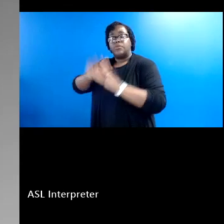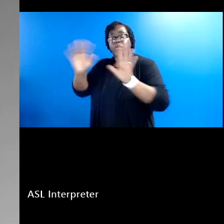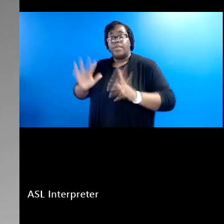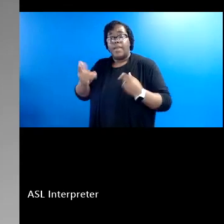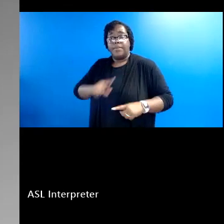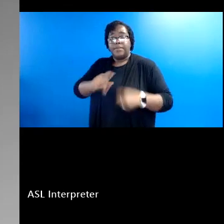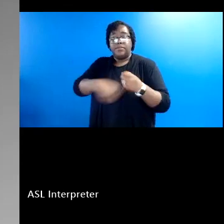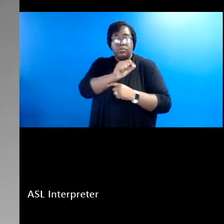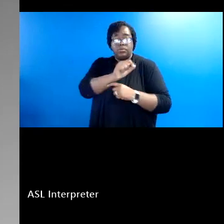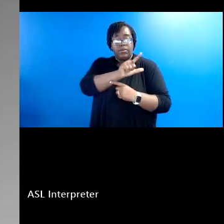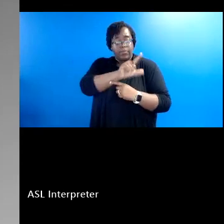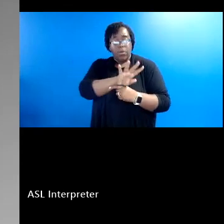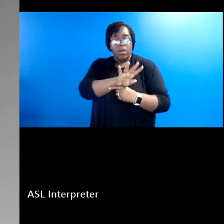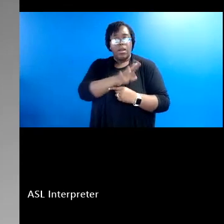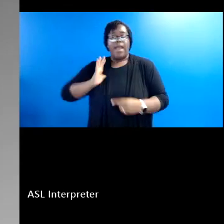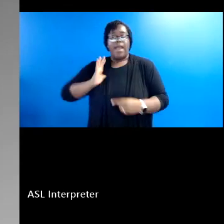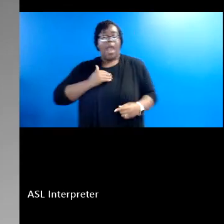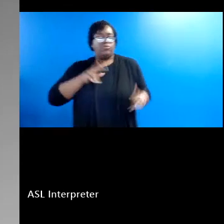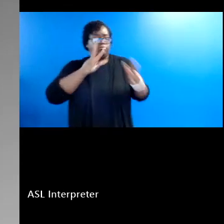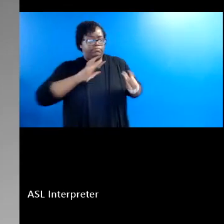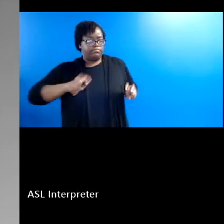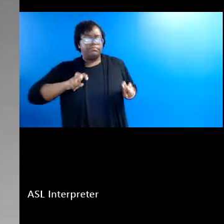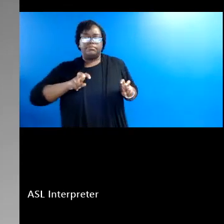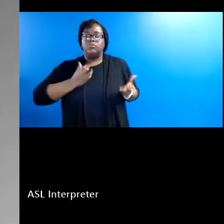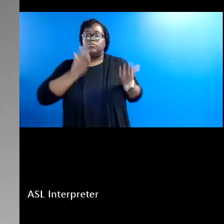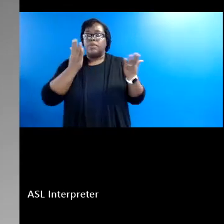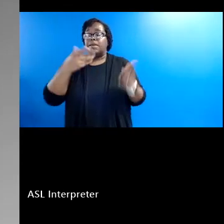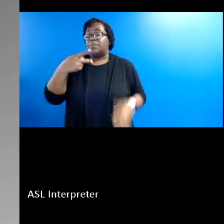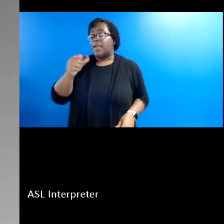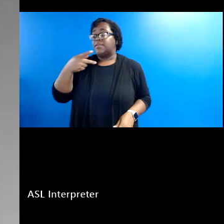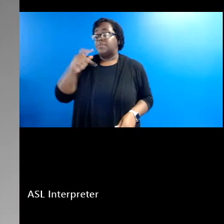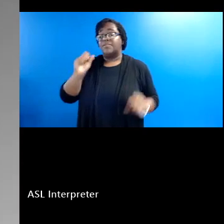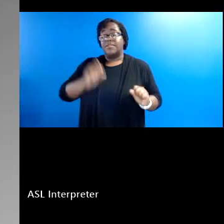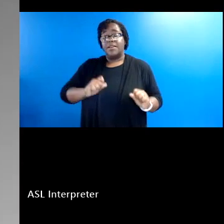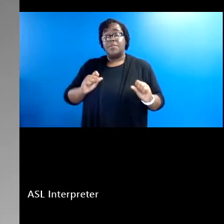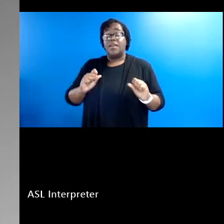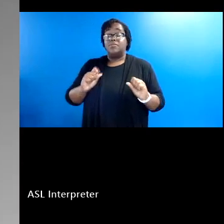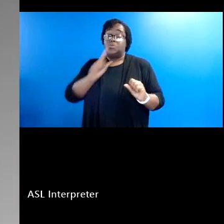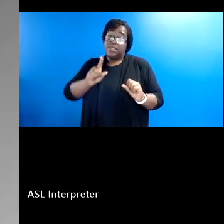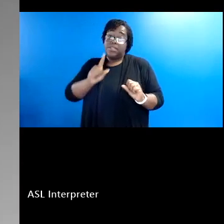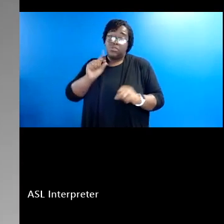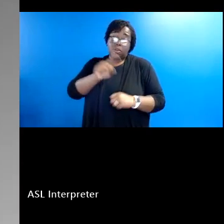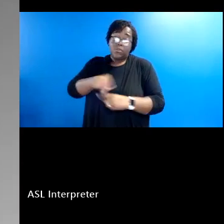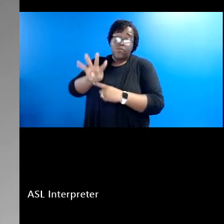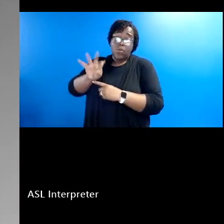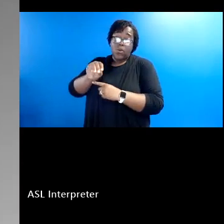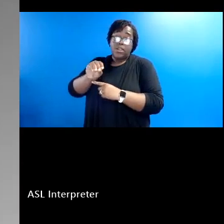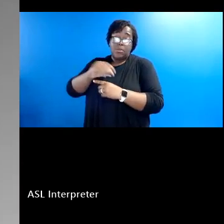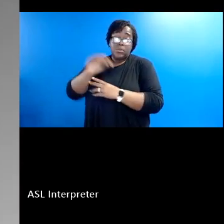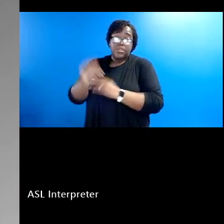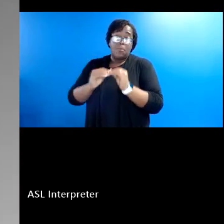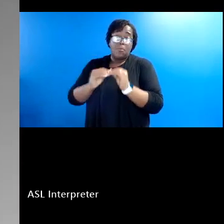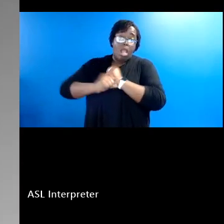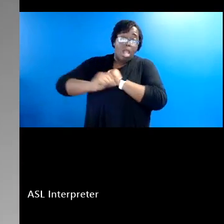2024, our analysis suggests that PSPS events could be 20 to 40% longer and potentially twice as large for